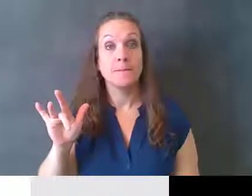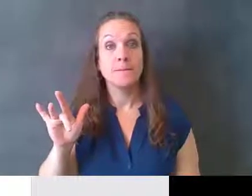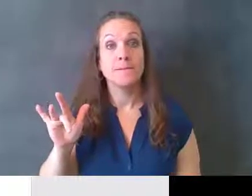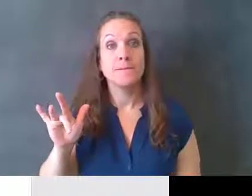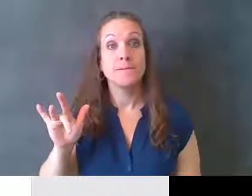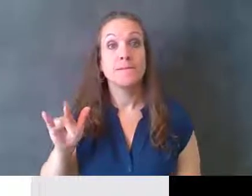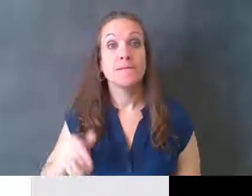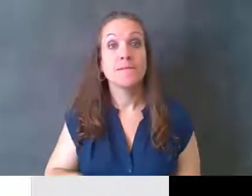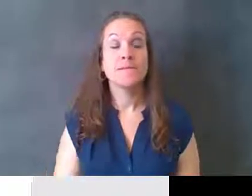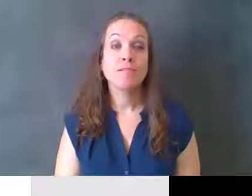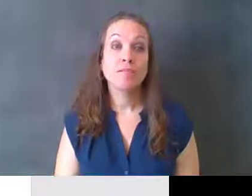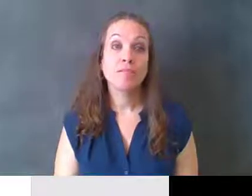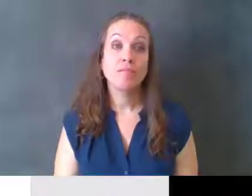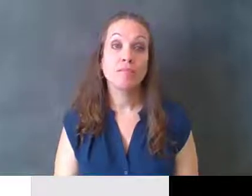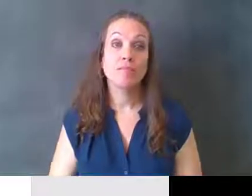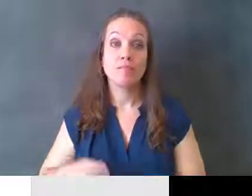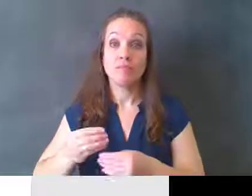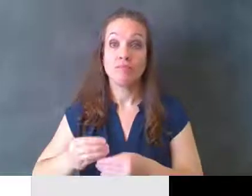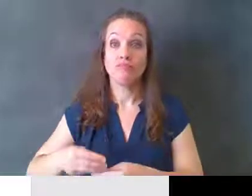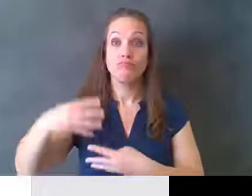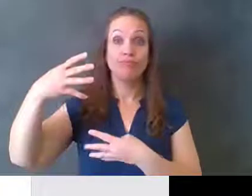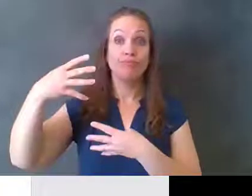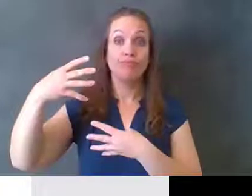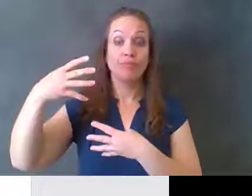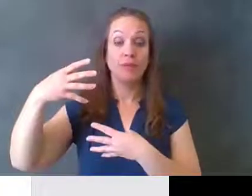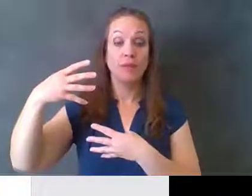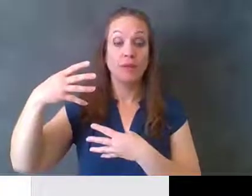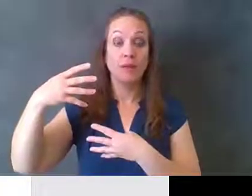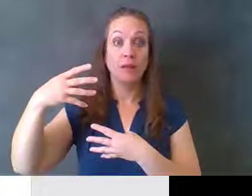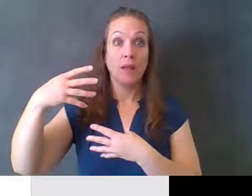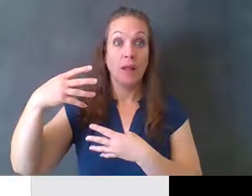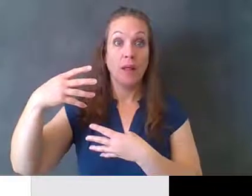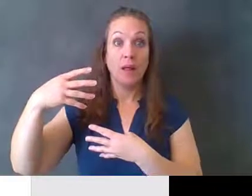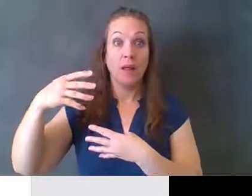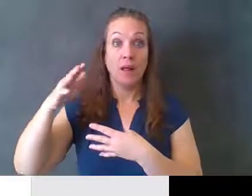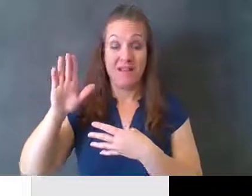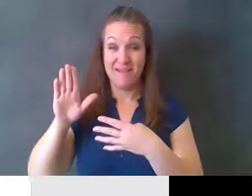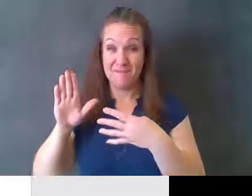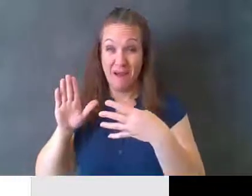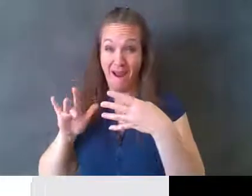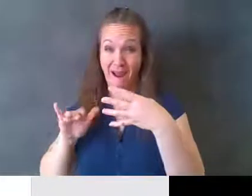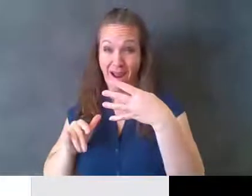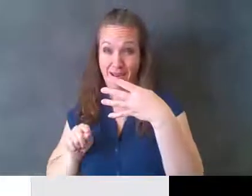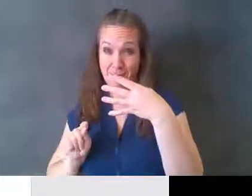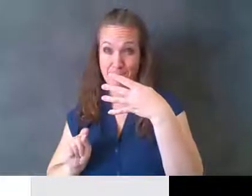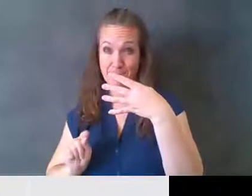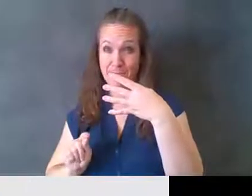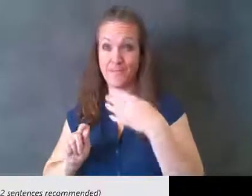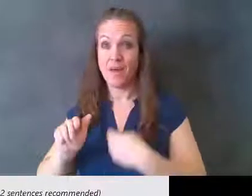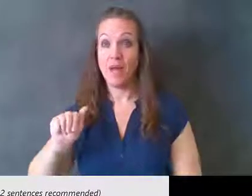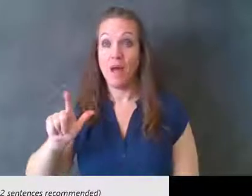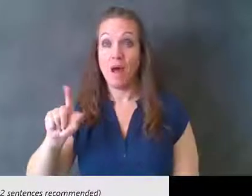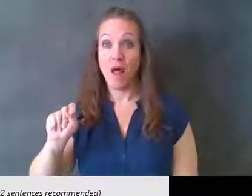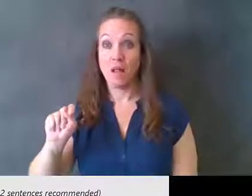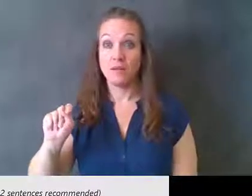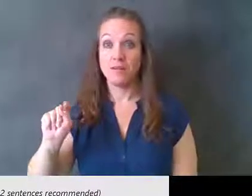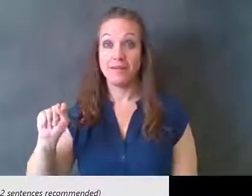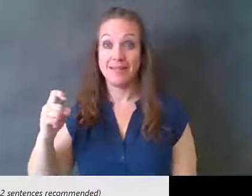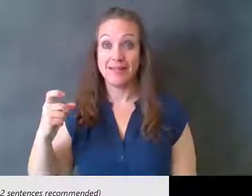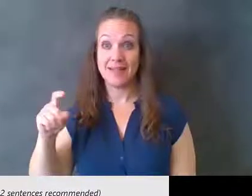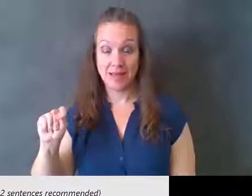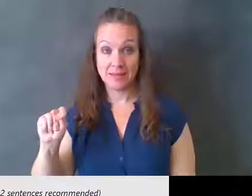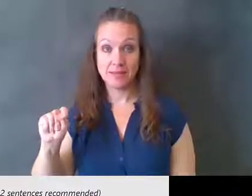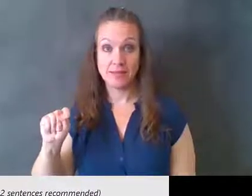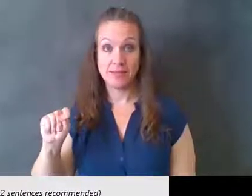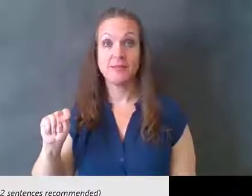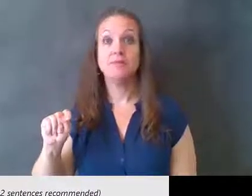on my image, it's popping up this menu, and I'm going to go to the very bottom where it says Edit Alt Text, and it now brings up the